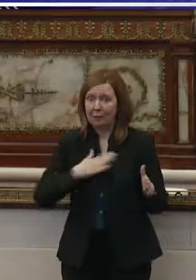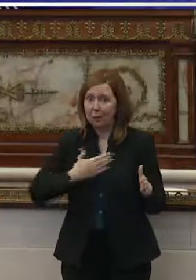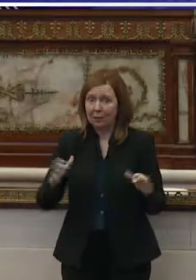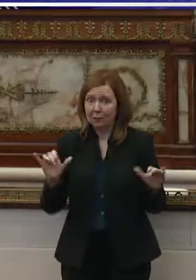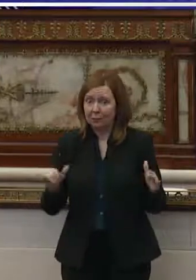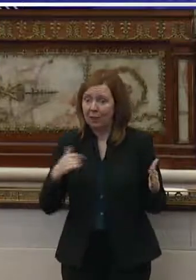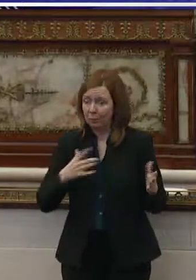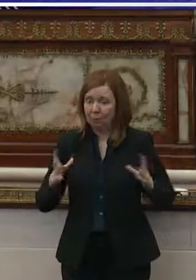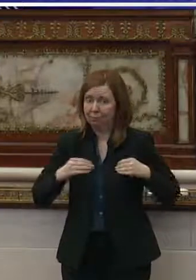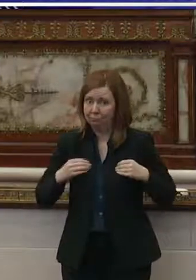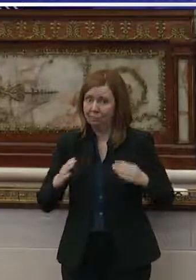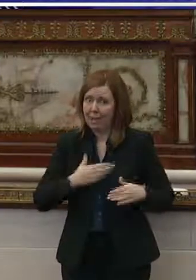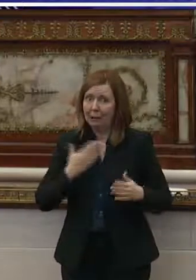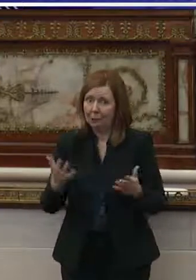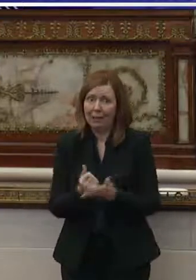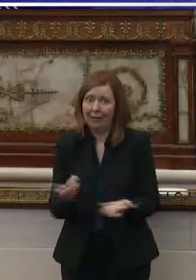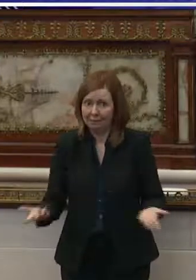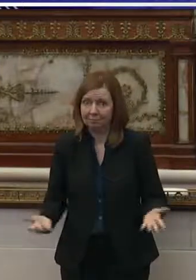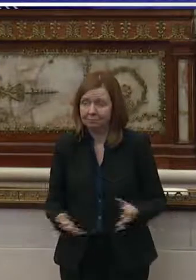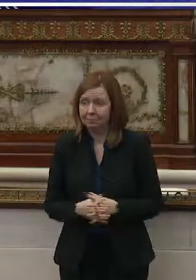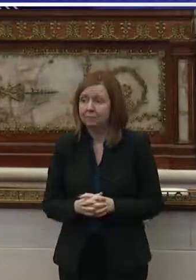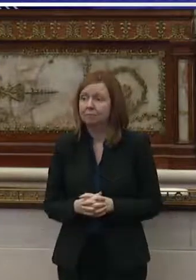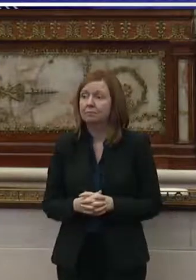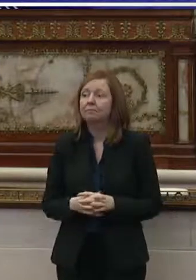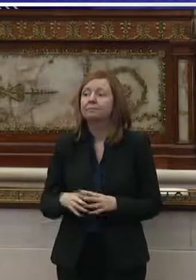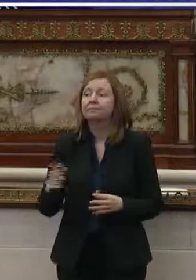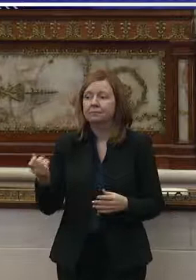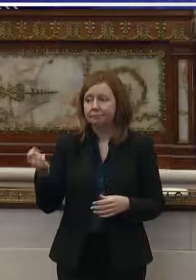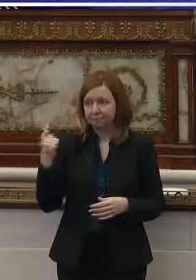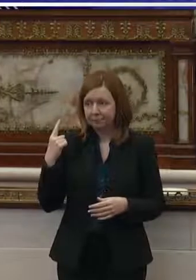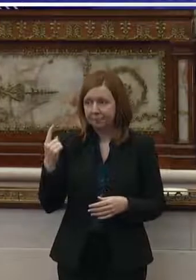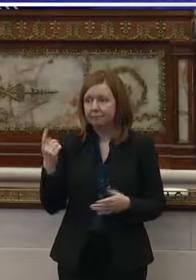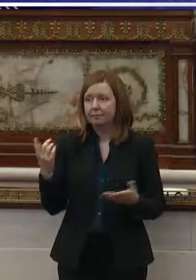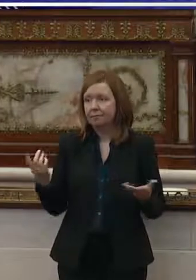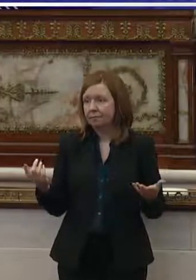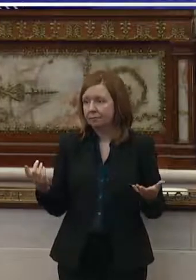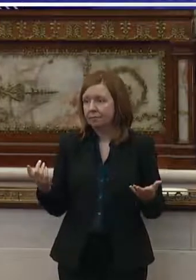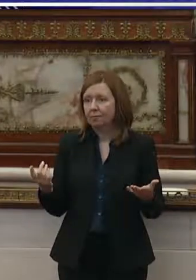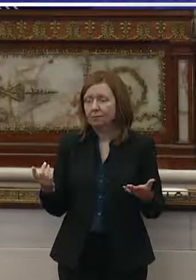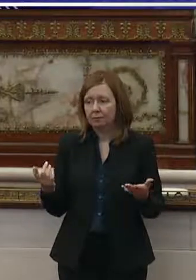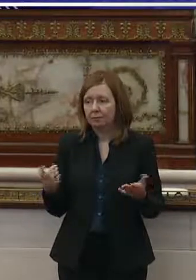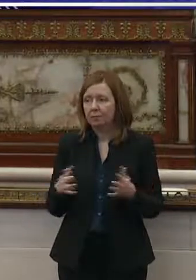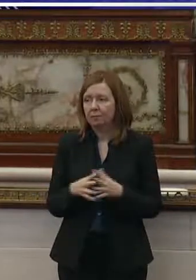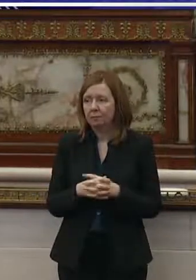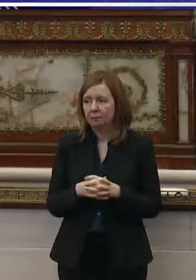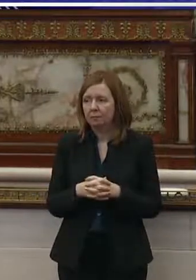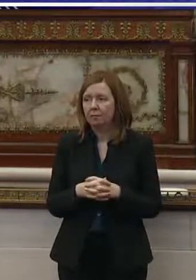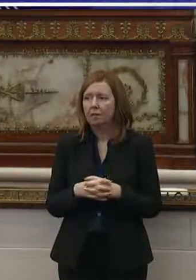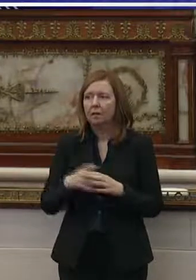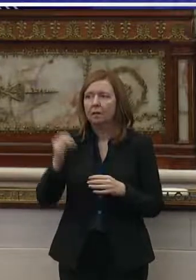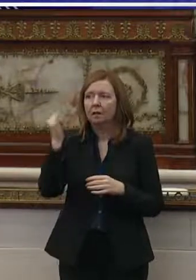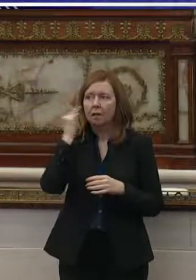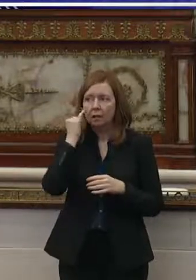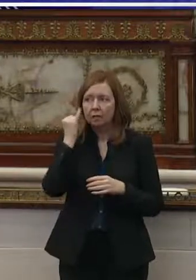that, we are happy to receive that. Listen, you can get an amen out of me for that. And if